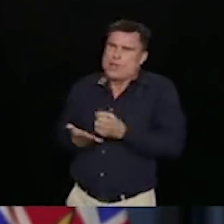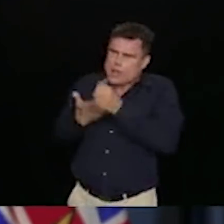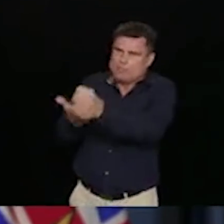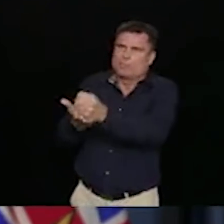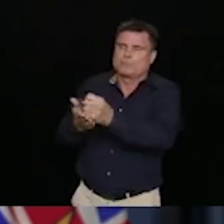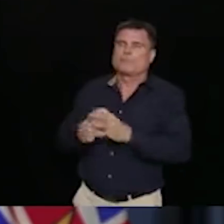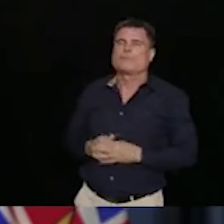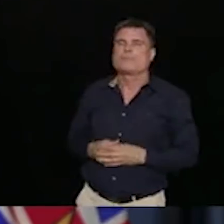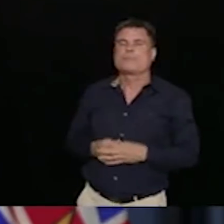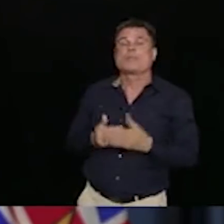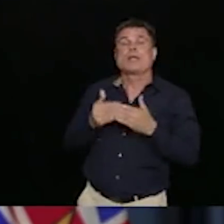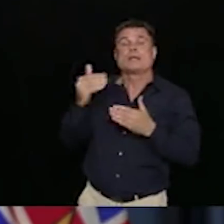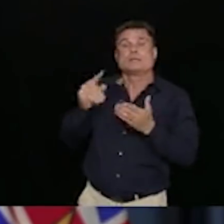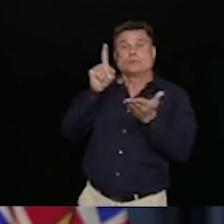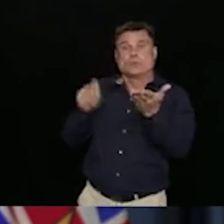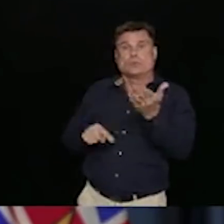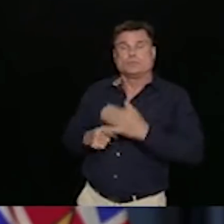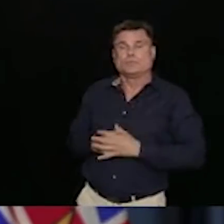Yuzda.